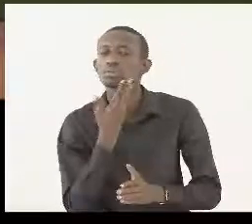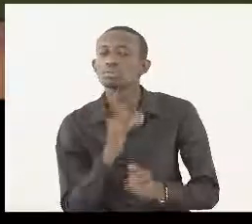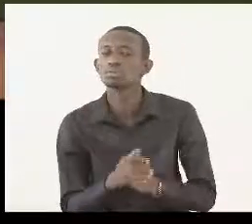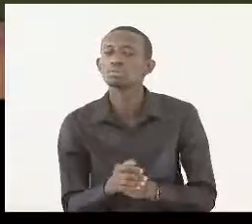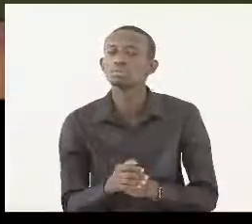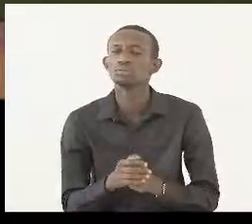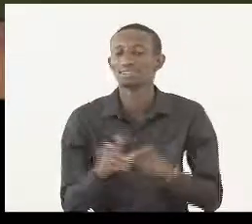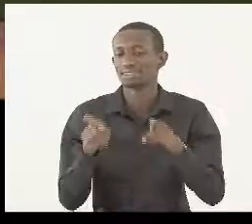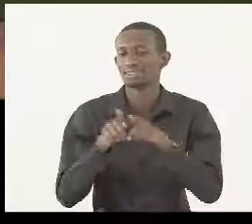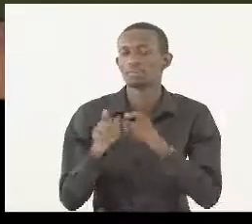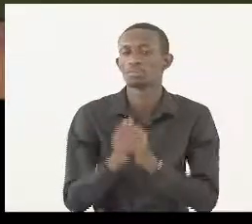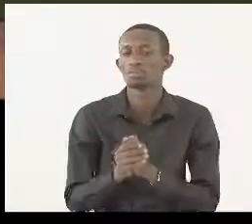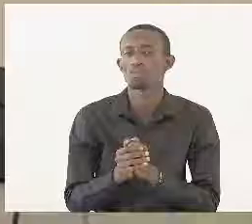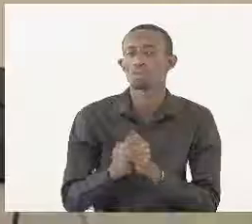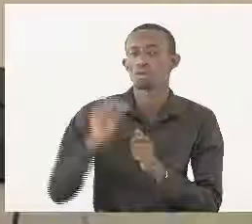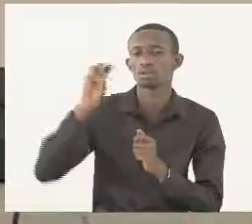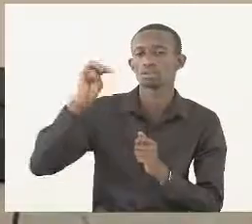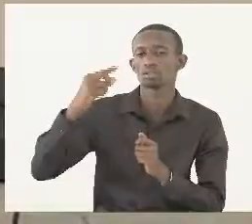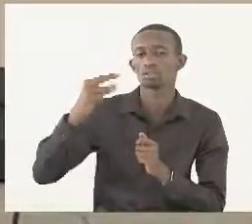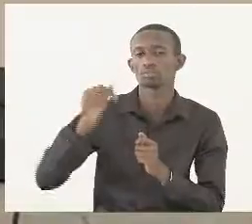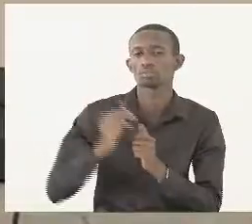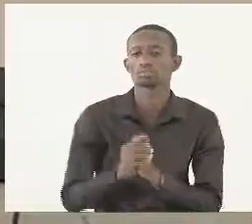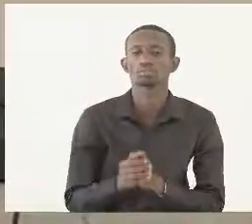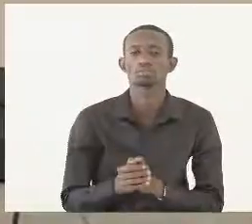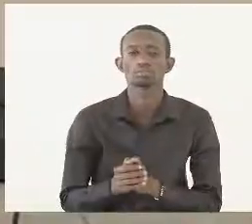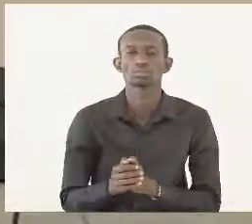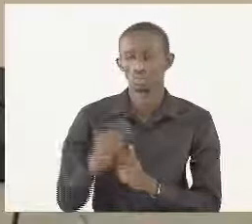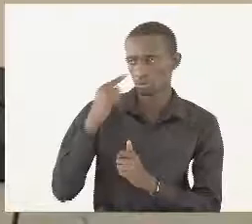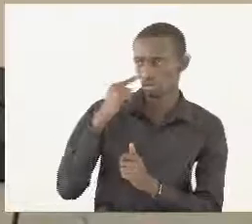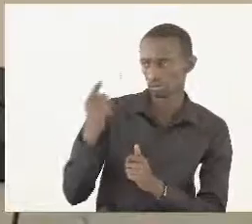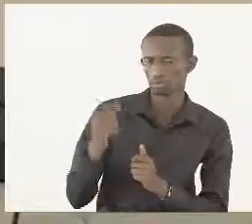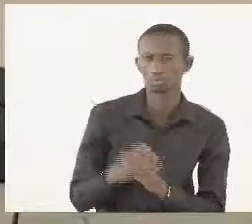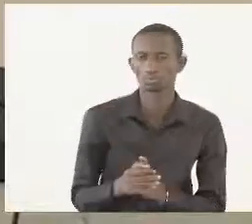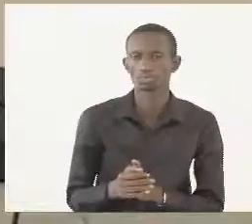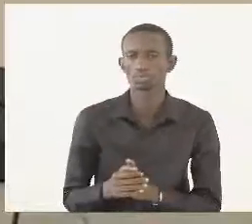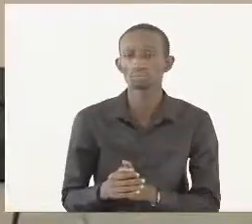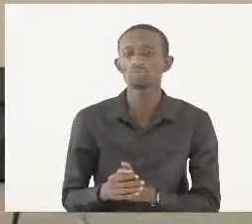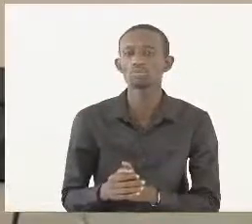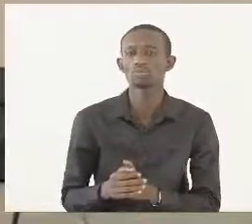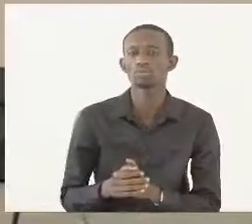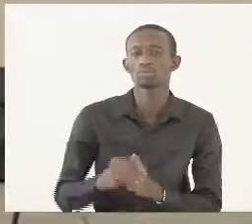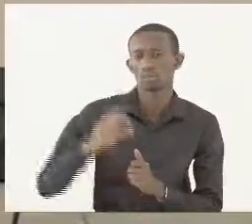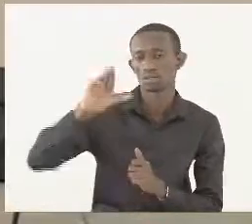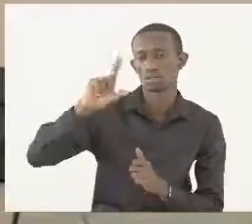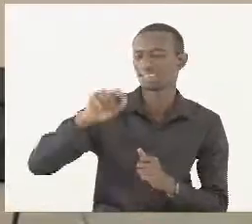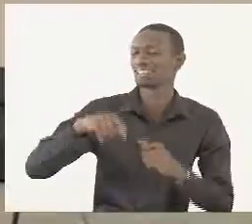well as that of calcium with water. We saw that calcium is more